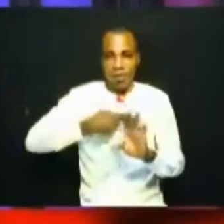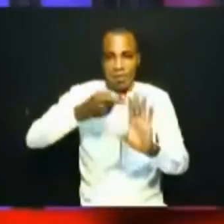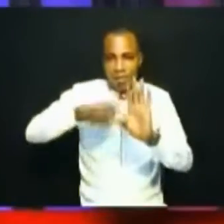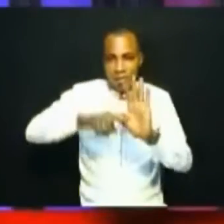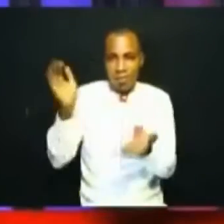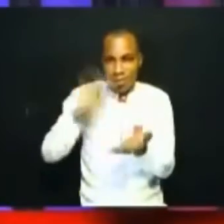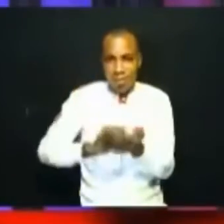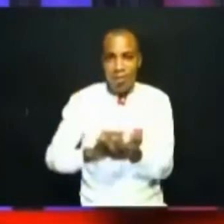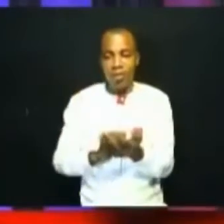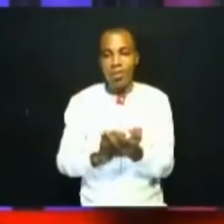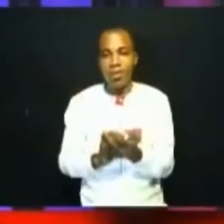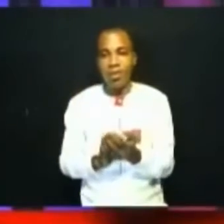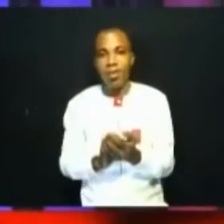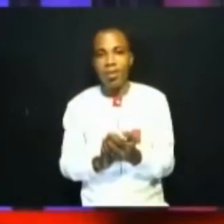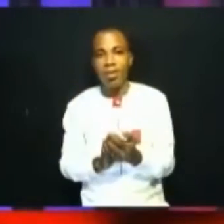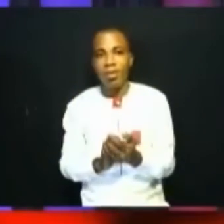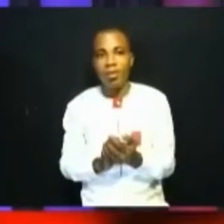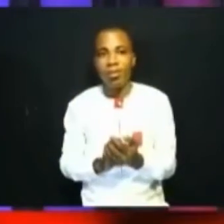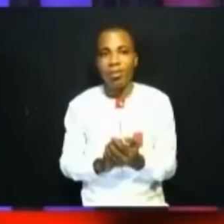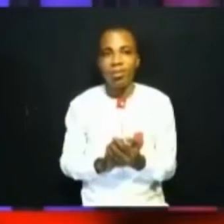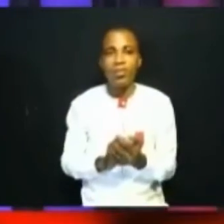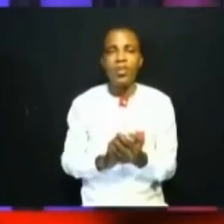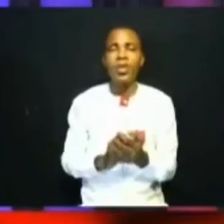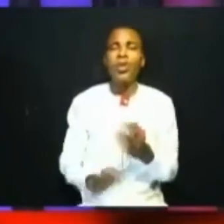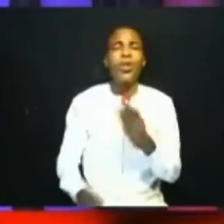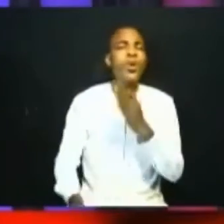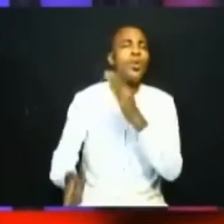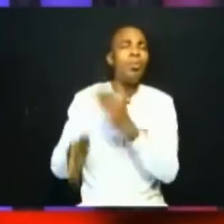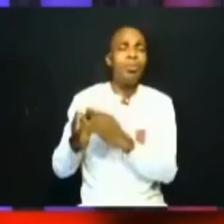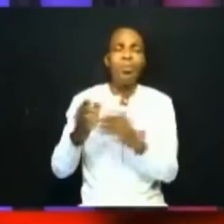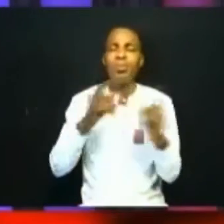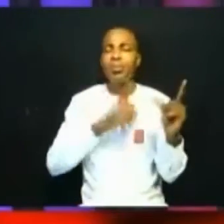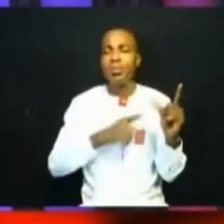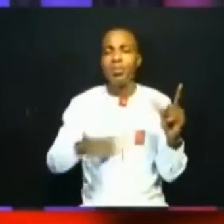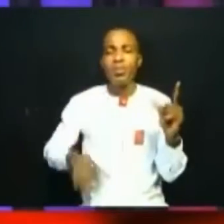go. Awurade, yeah. Owanwani.